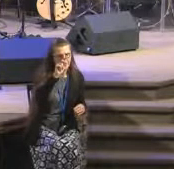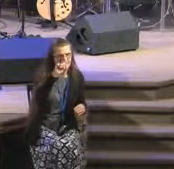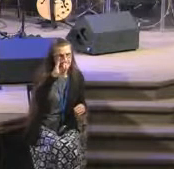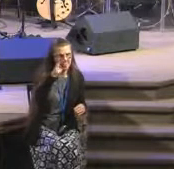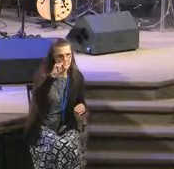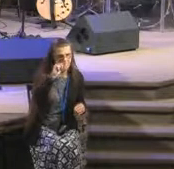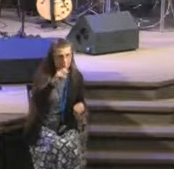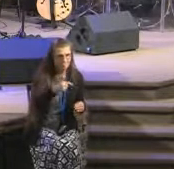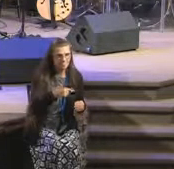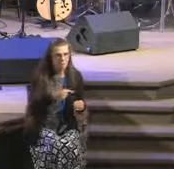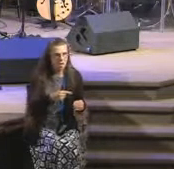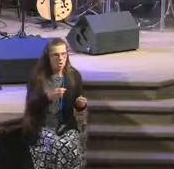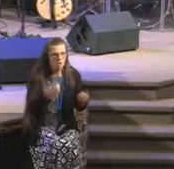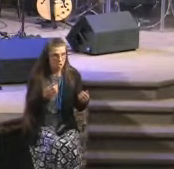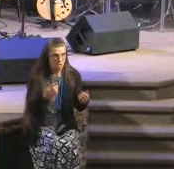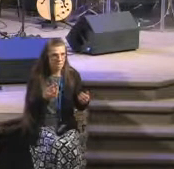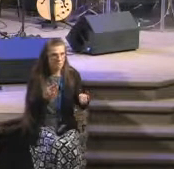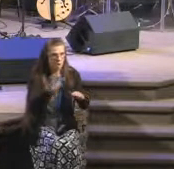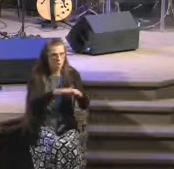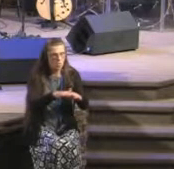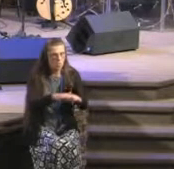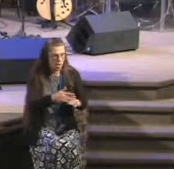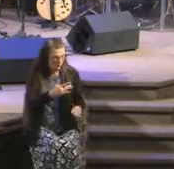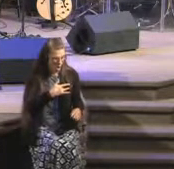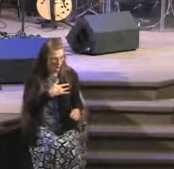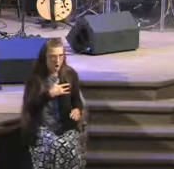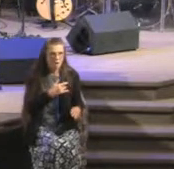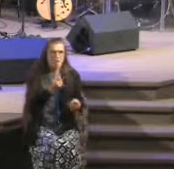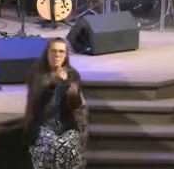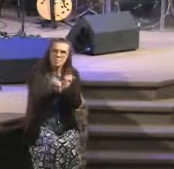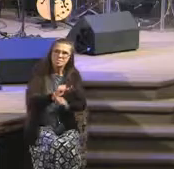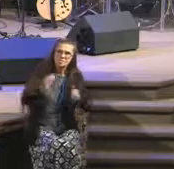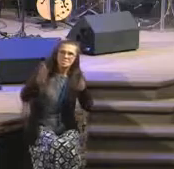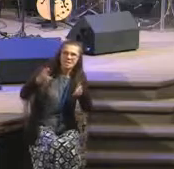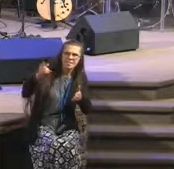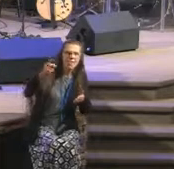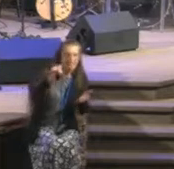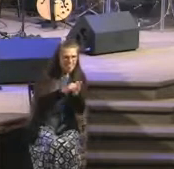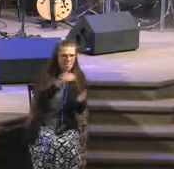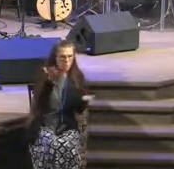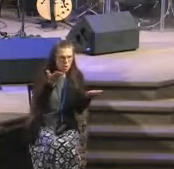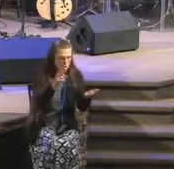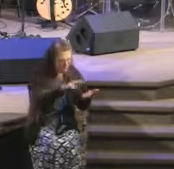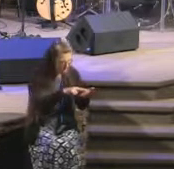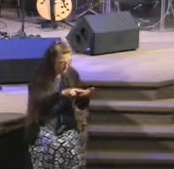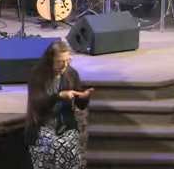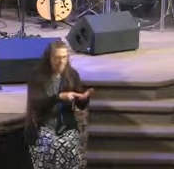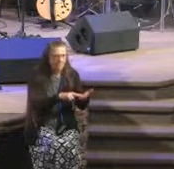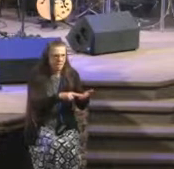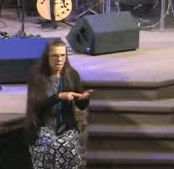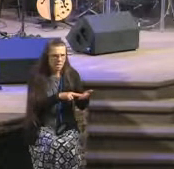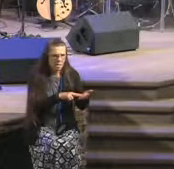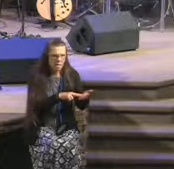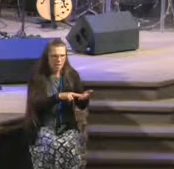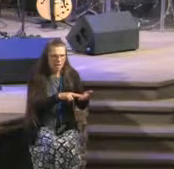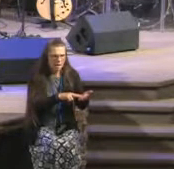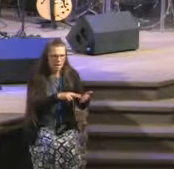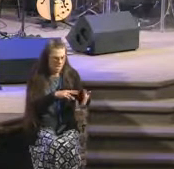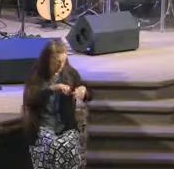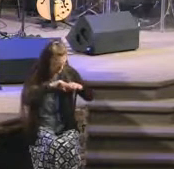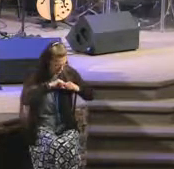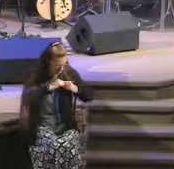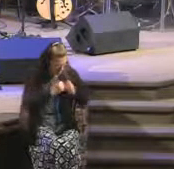cheating on the heart of their Savior. That's what you read there. You're reading the broken heart of a bridegroom